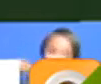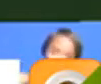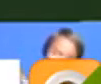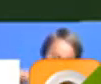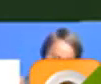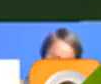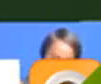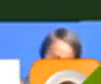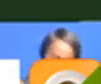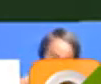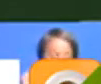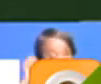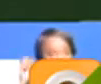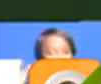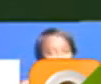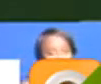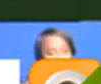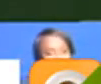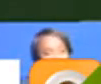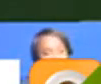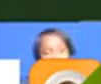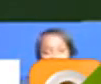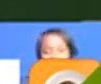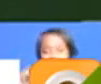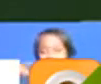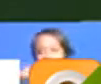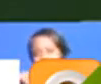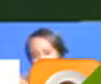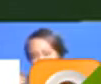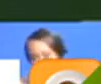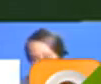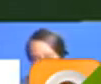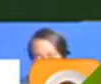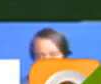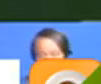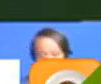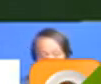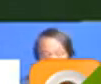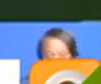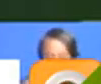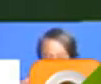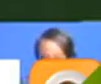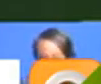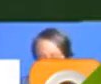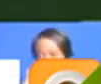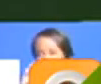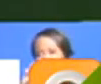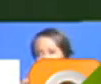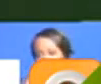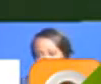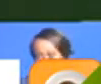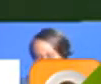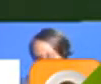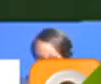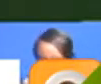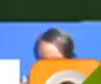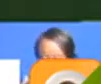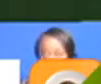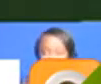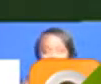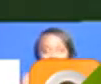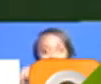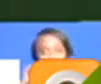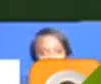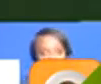Political parties must organize themselves and organize their structures to run their politics. I am